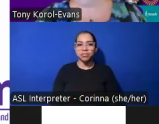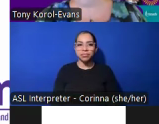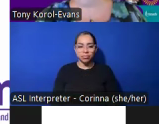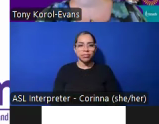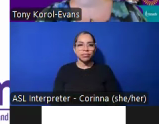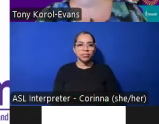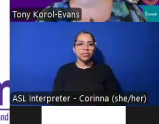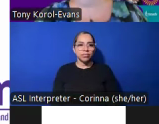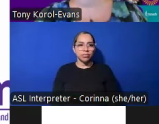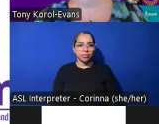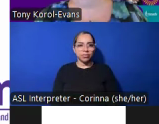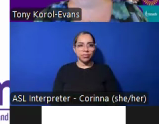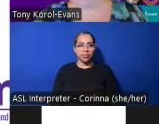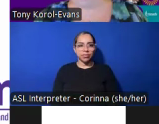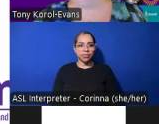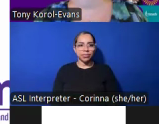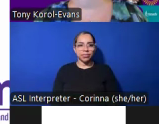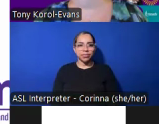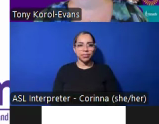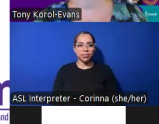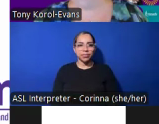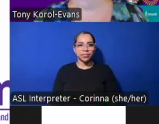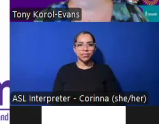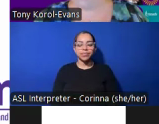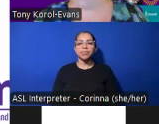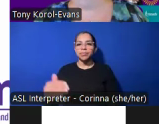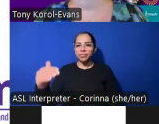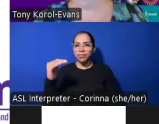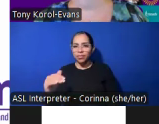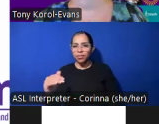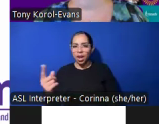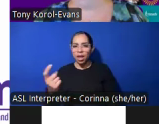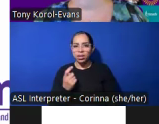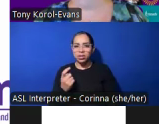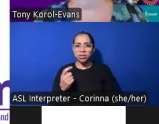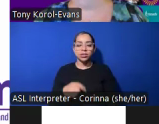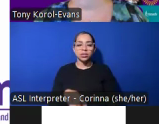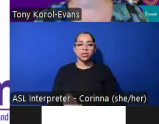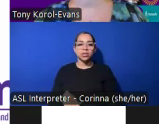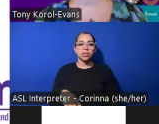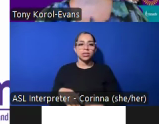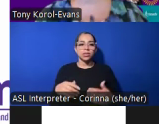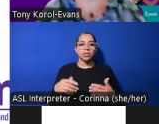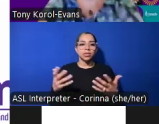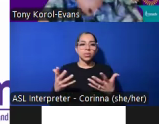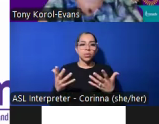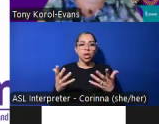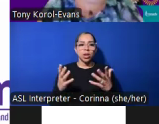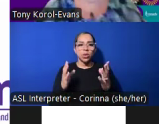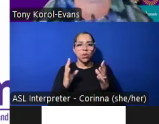then Tara asks, what order is eligible when given a danger assessment in court high?